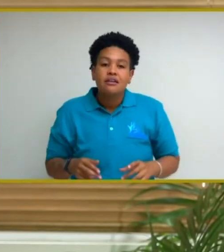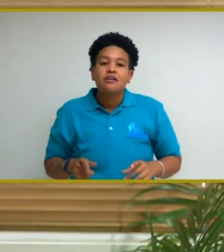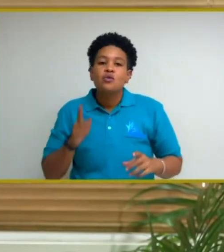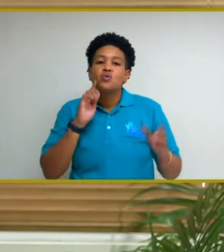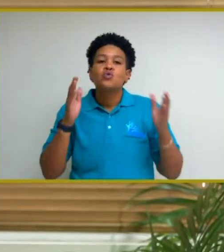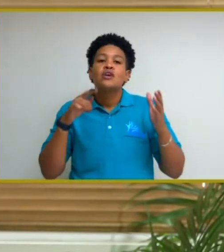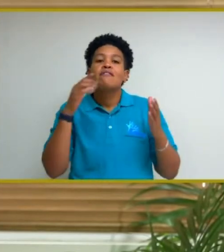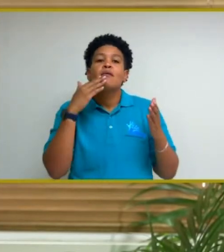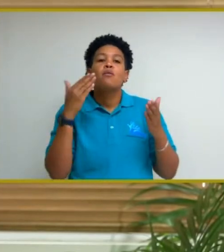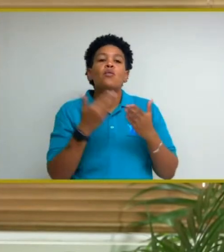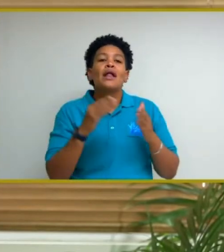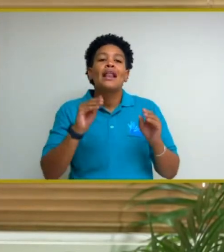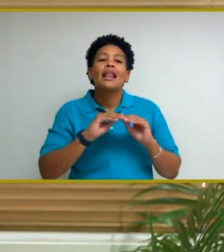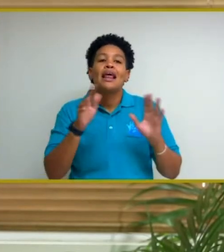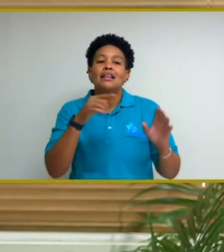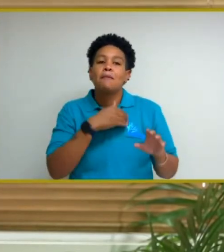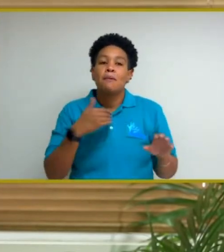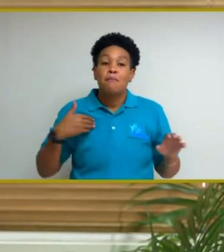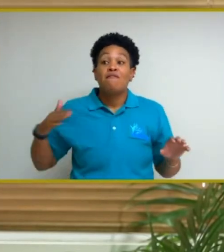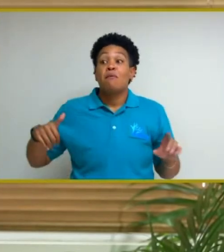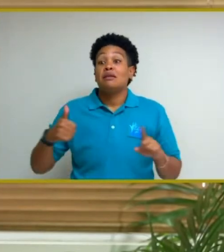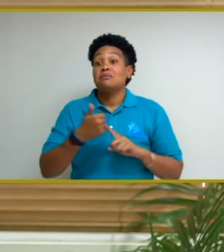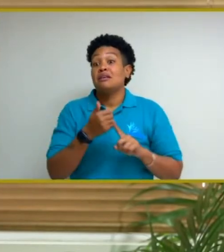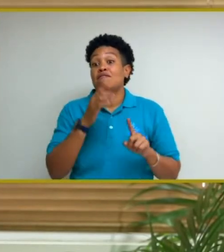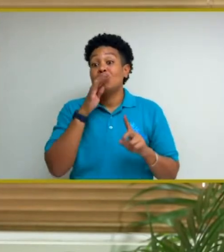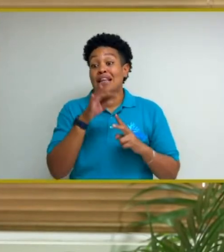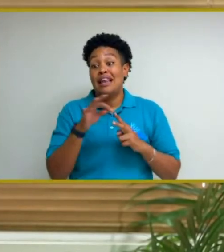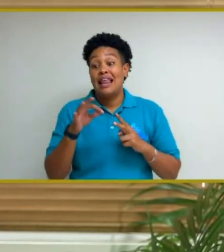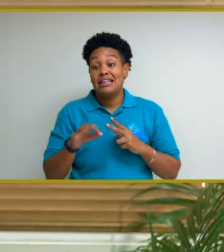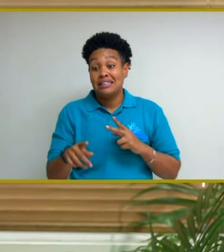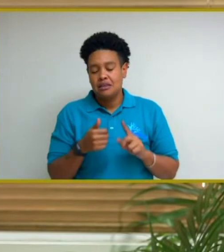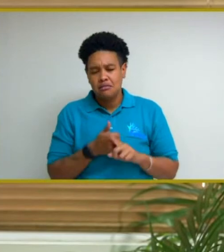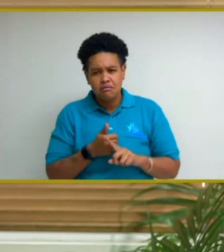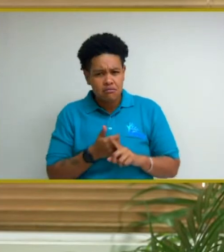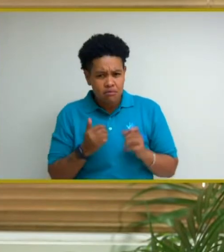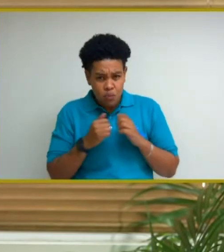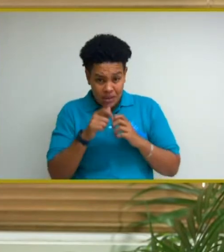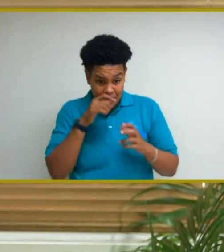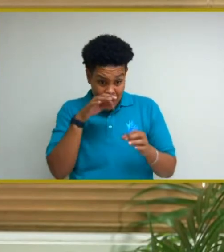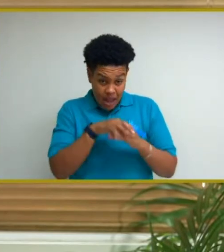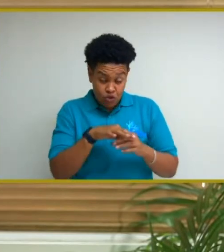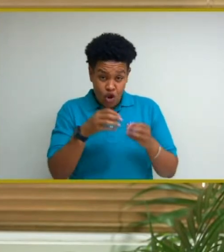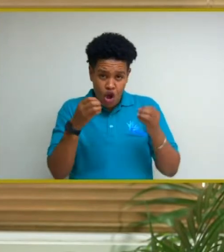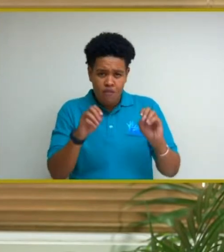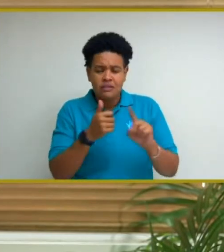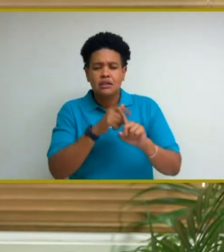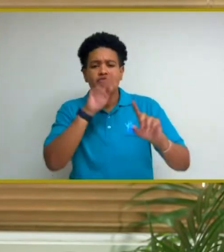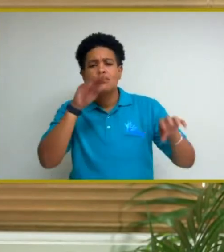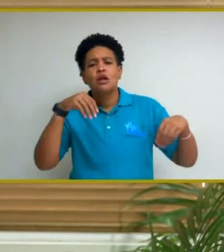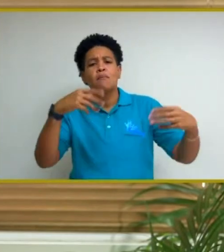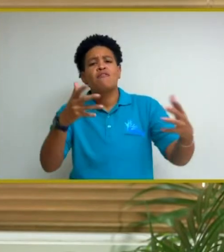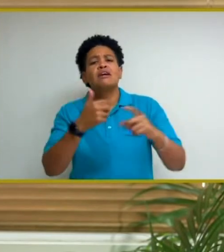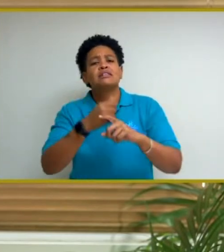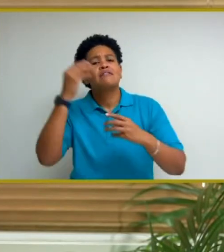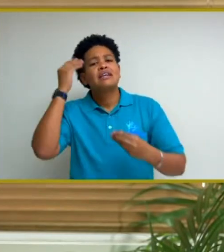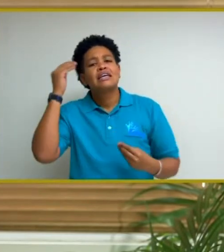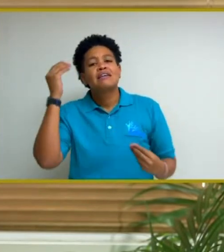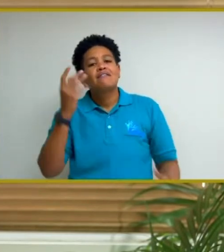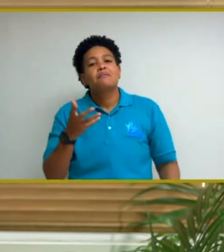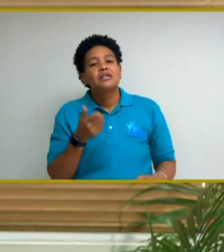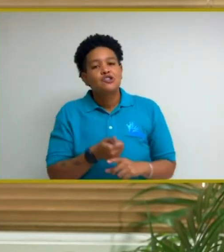them well. Clearly, they are members of parliament. They have been elected. With the electoral office to provide information